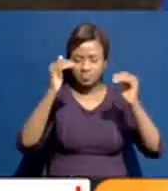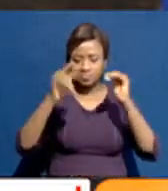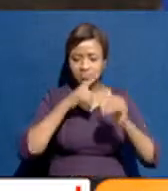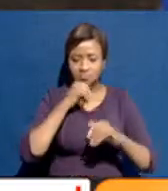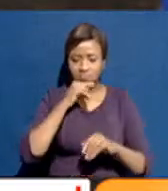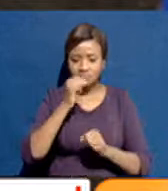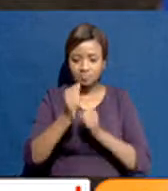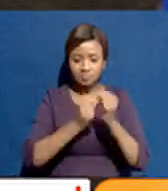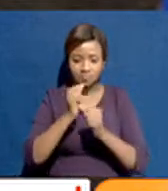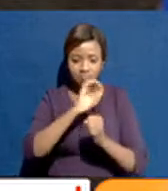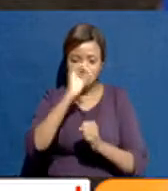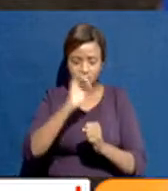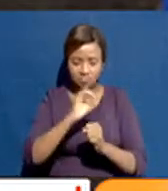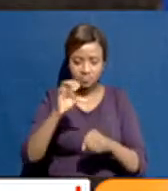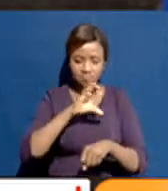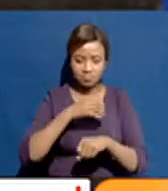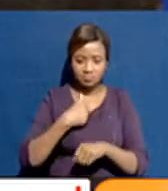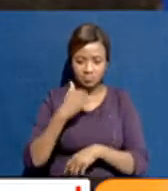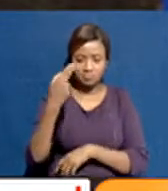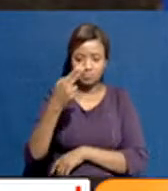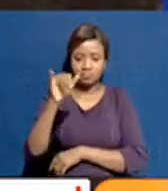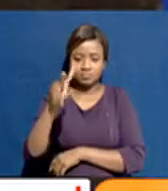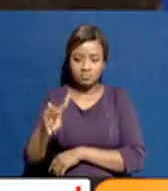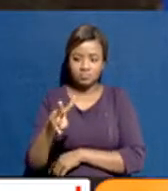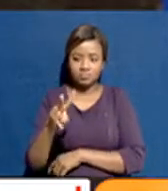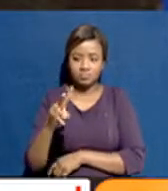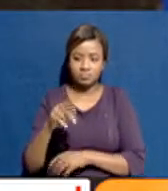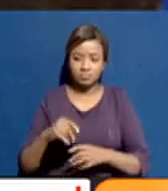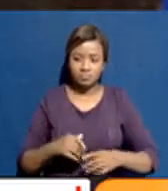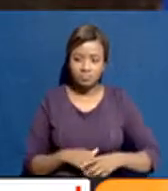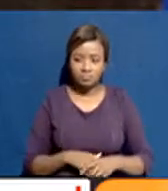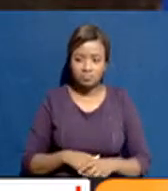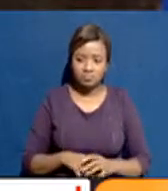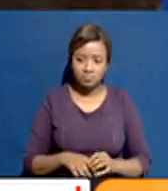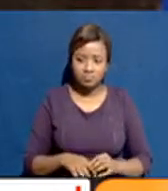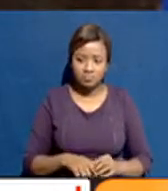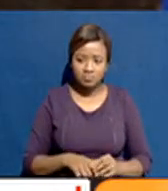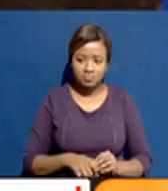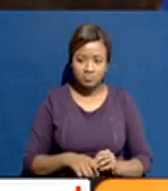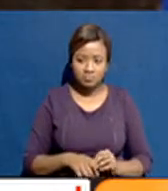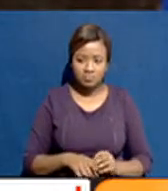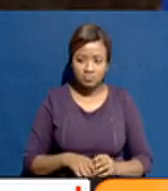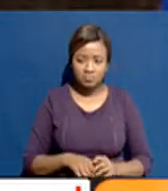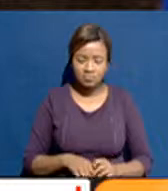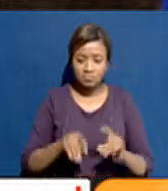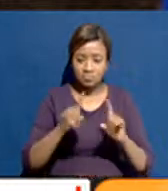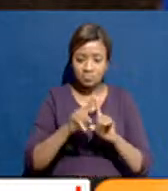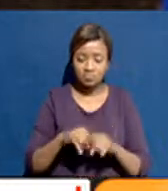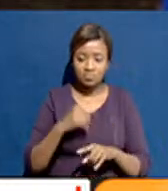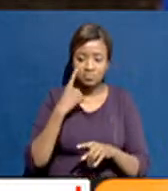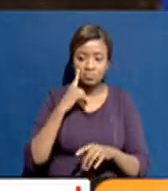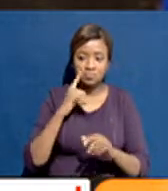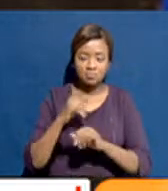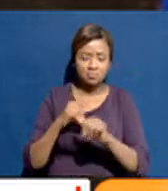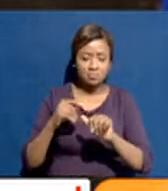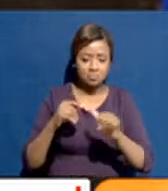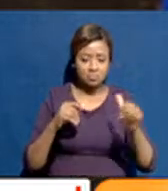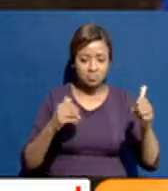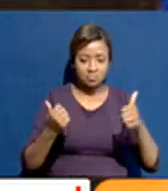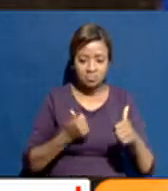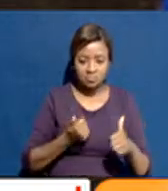55%. And as then you even look at the ones that have not gone to school, the knowledge levels for girls are